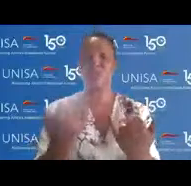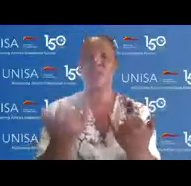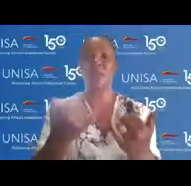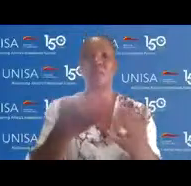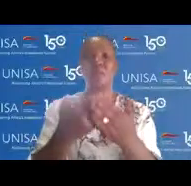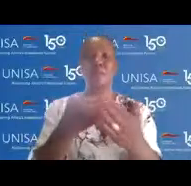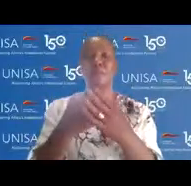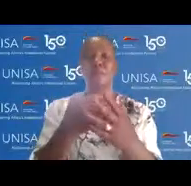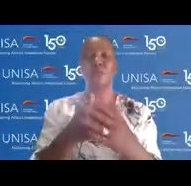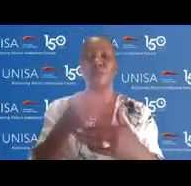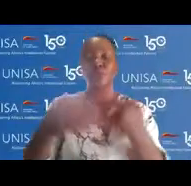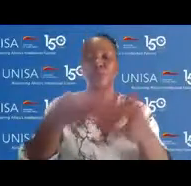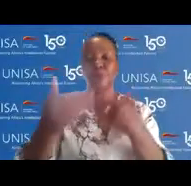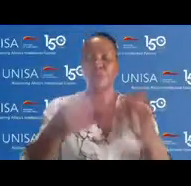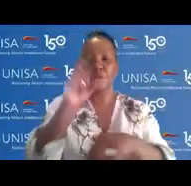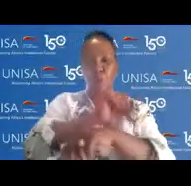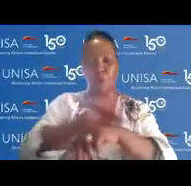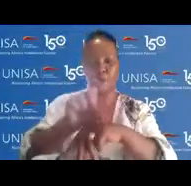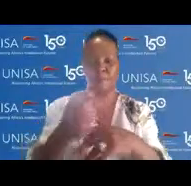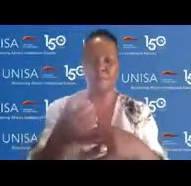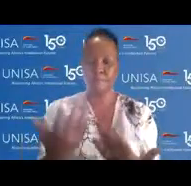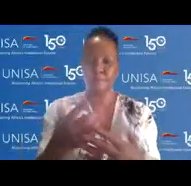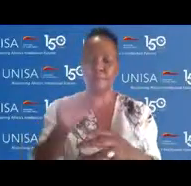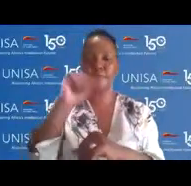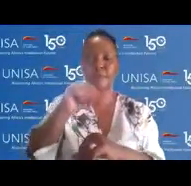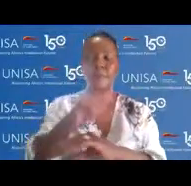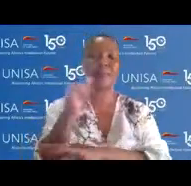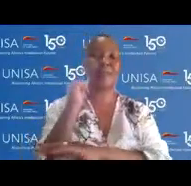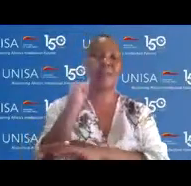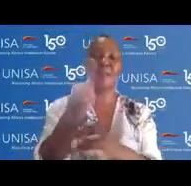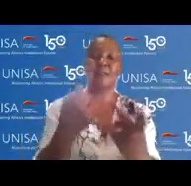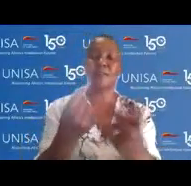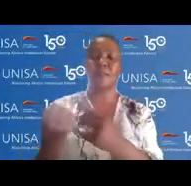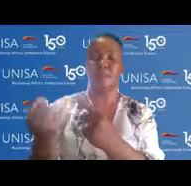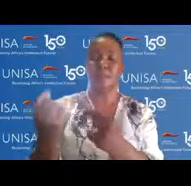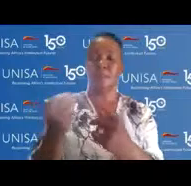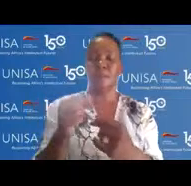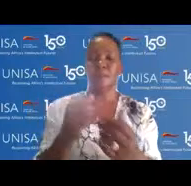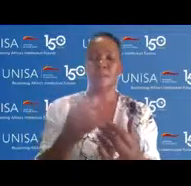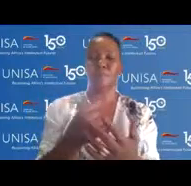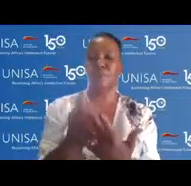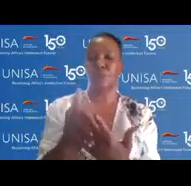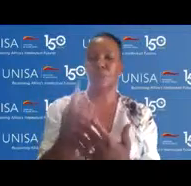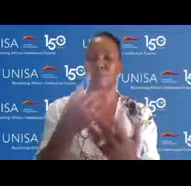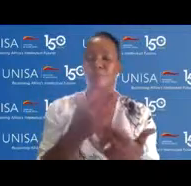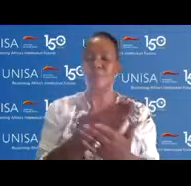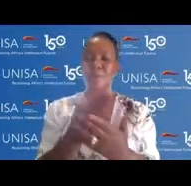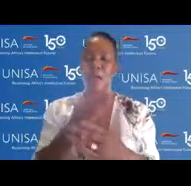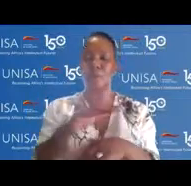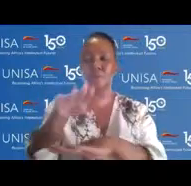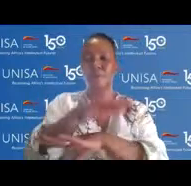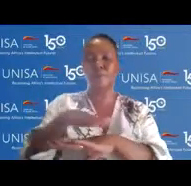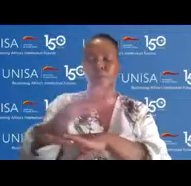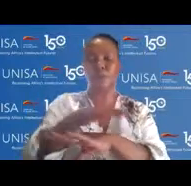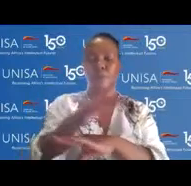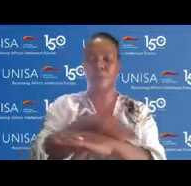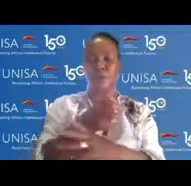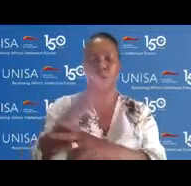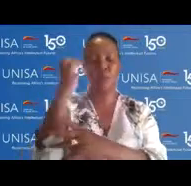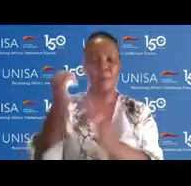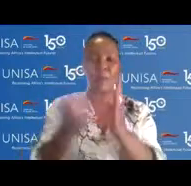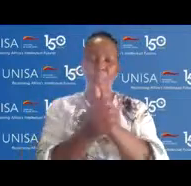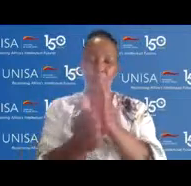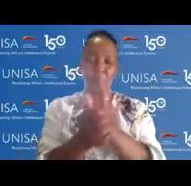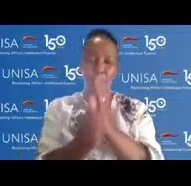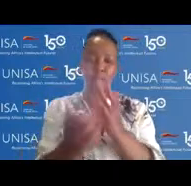course. Okay, cool. So yesterday we did tackle Learning Unit 1, some of the basics about mobile literacy. We also threw in